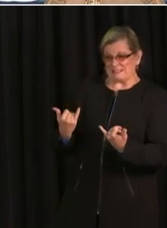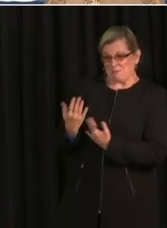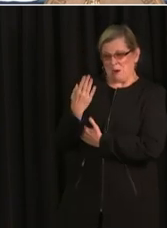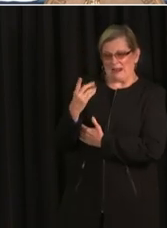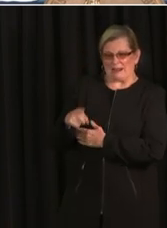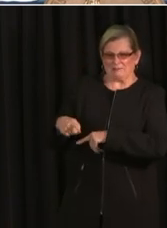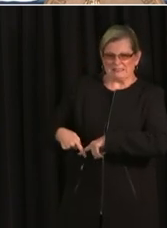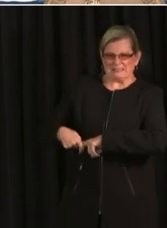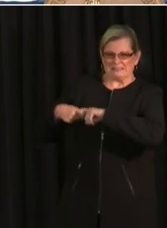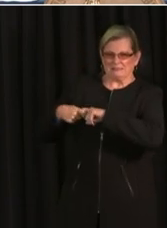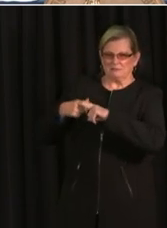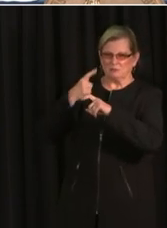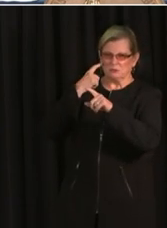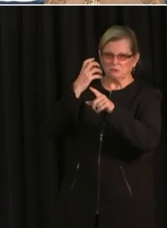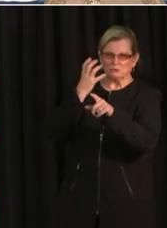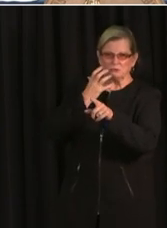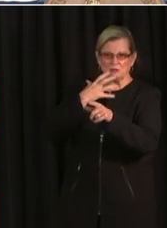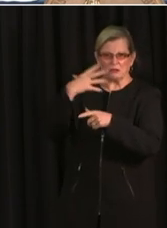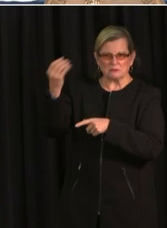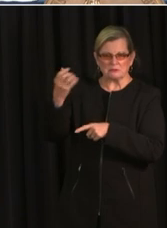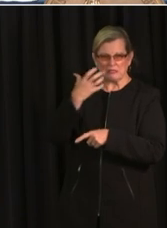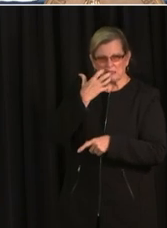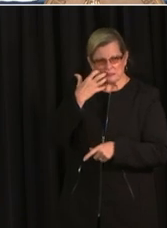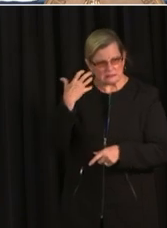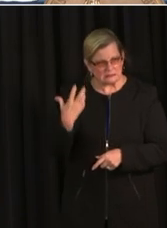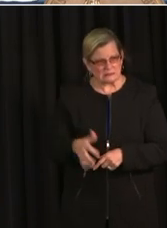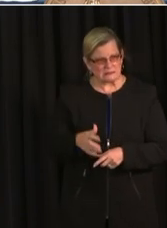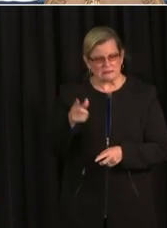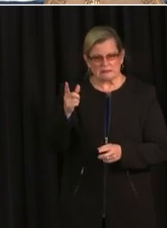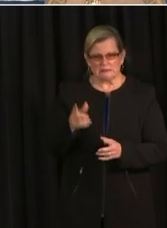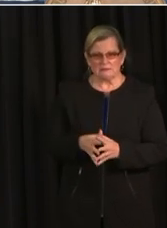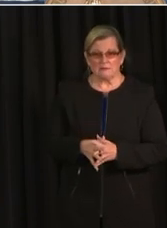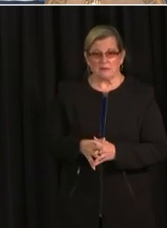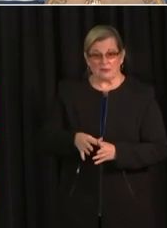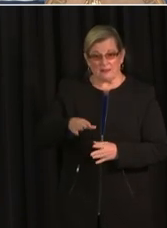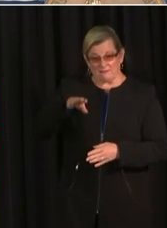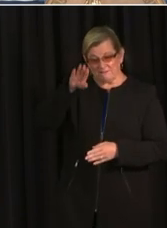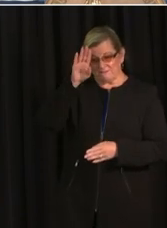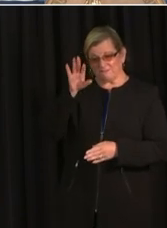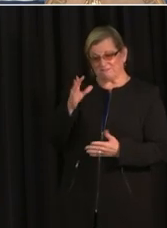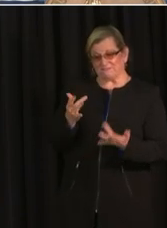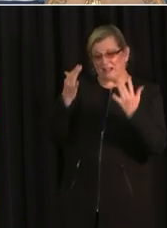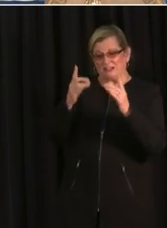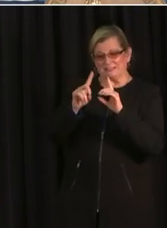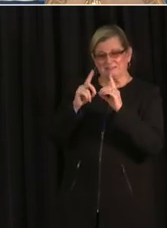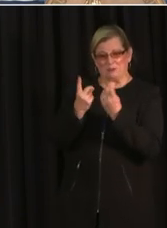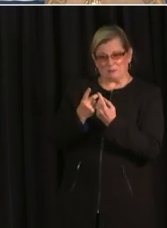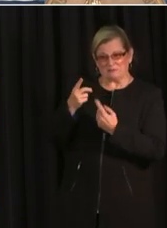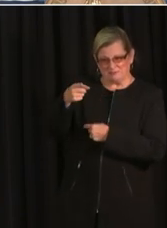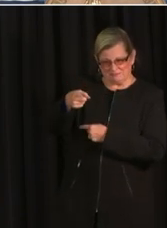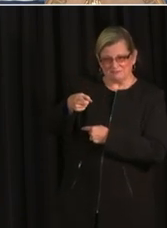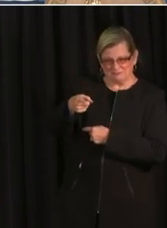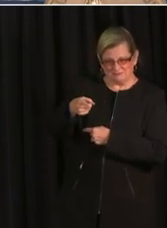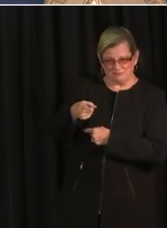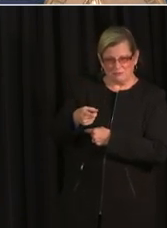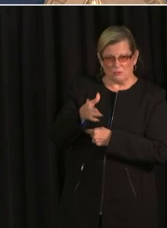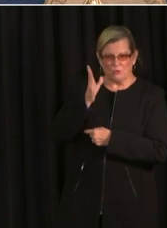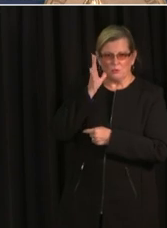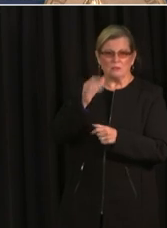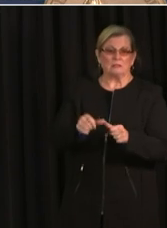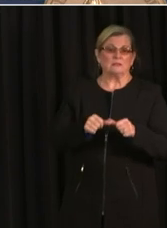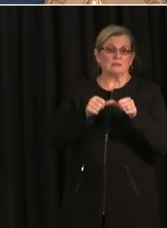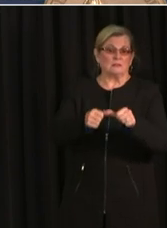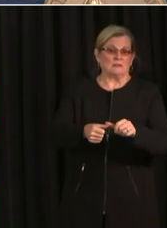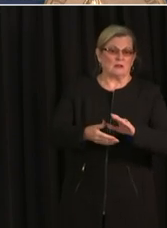of the expected inclement weather. Our firehouse sites will continue to operate from 4